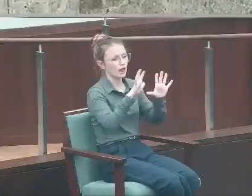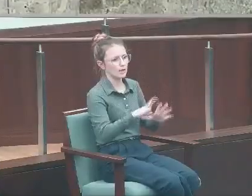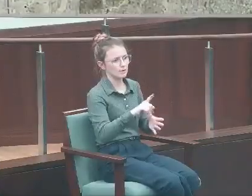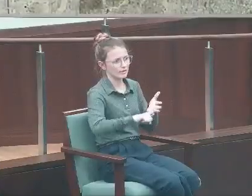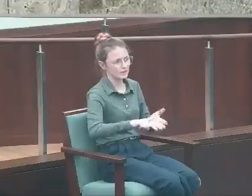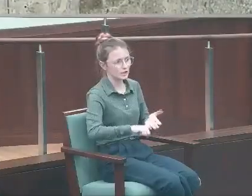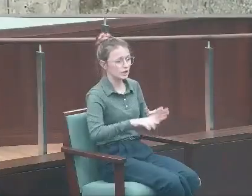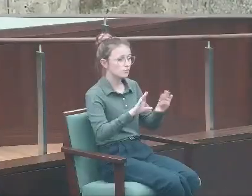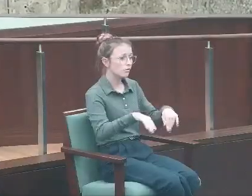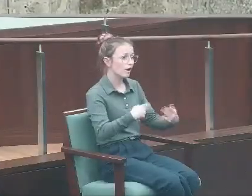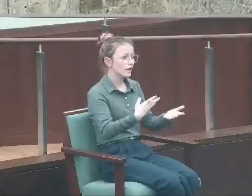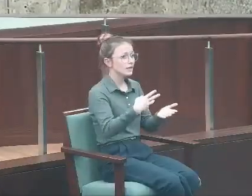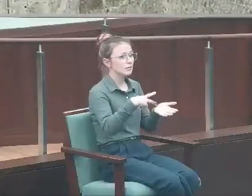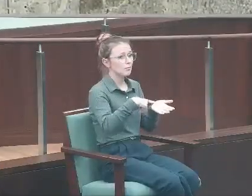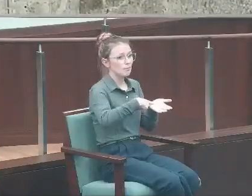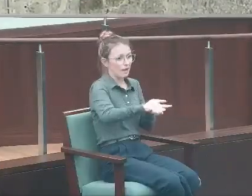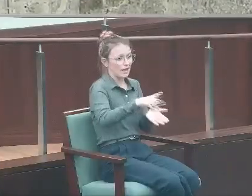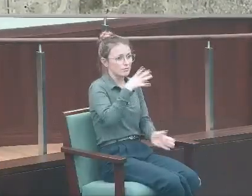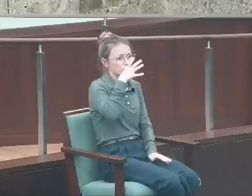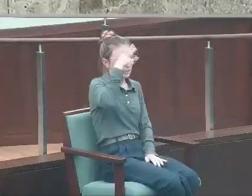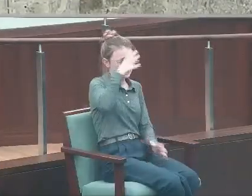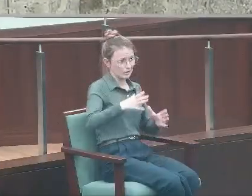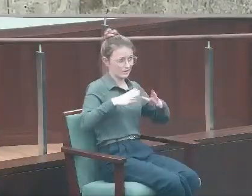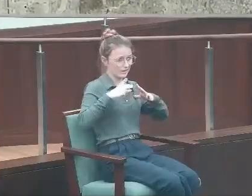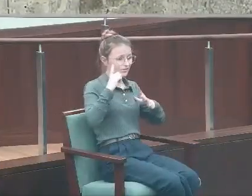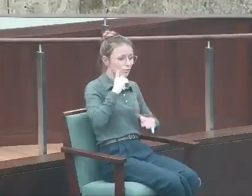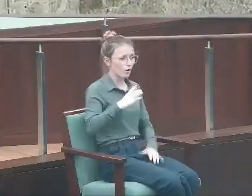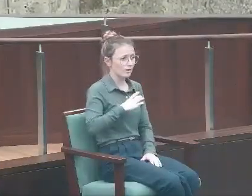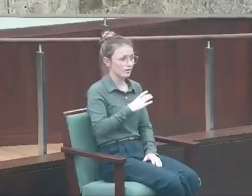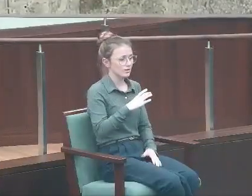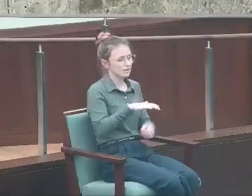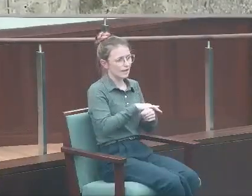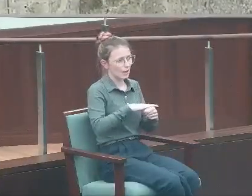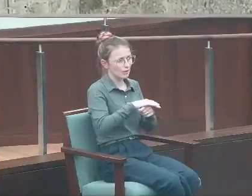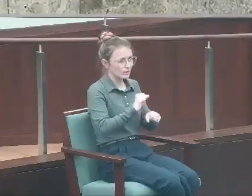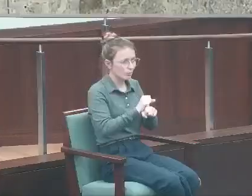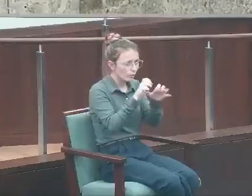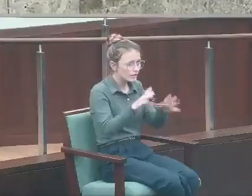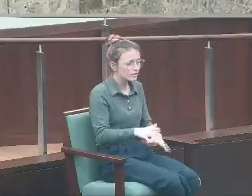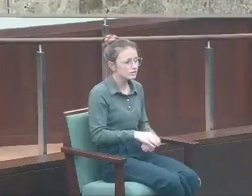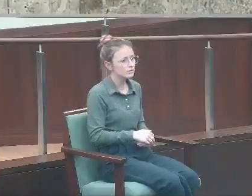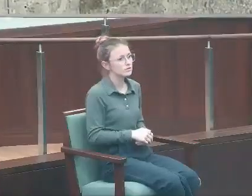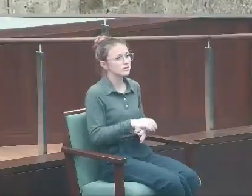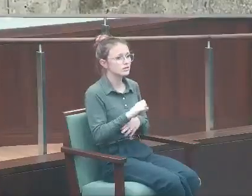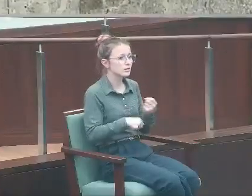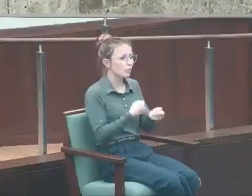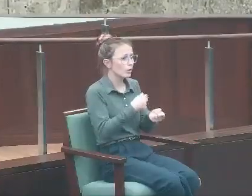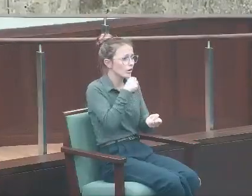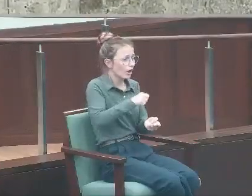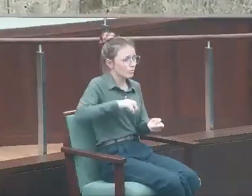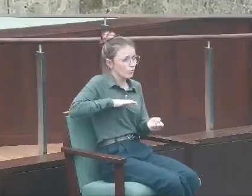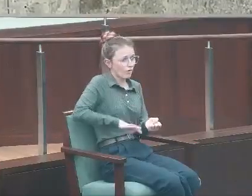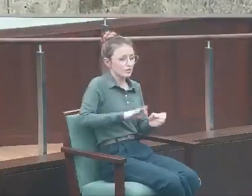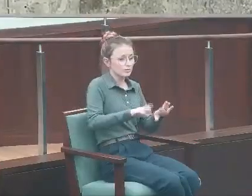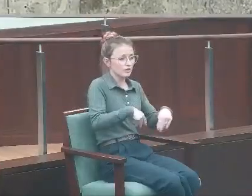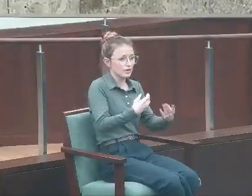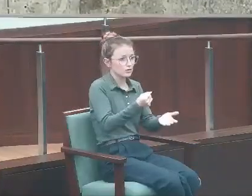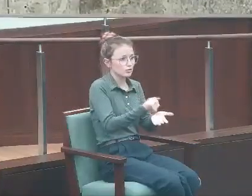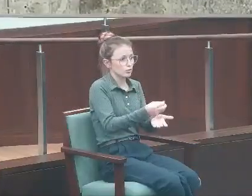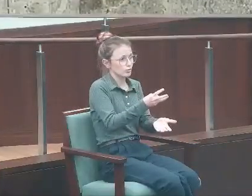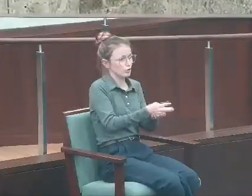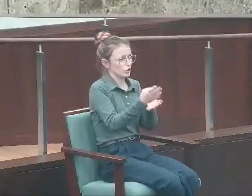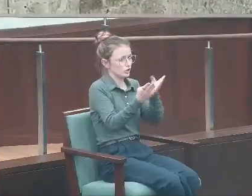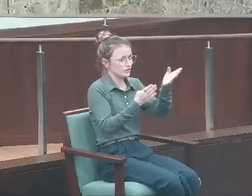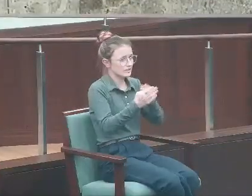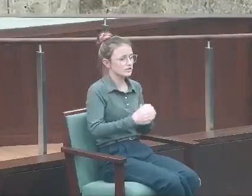leave for county employees. Ensuring support for nonprofits to provide social services. Leading the way on